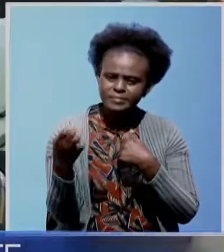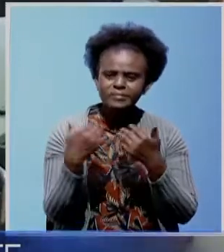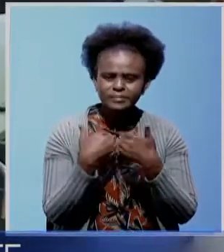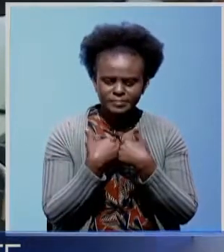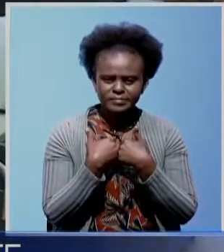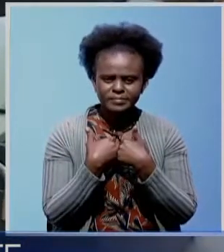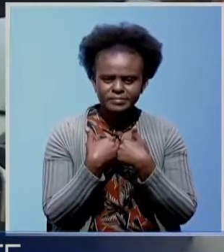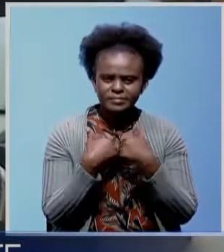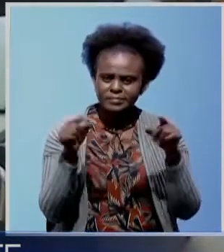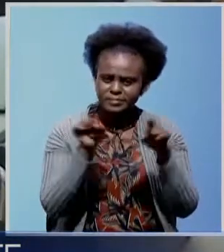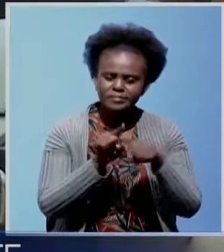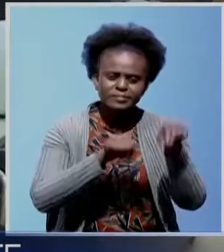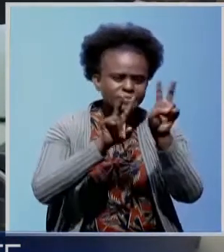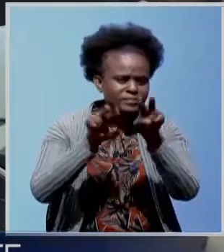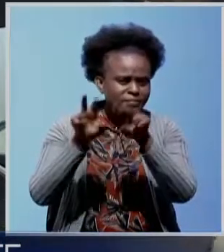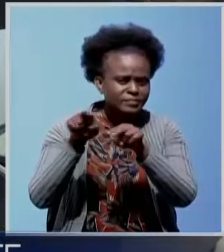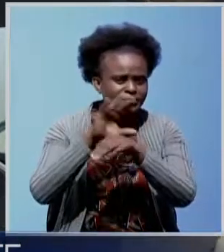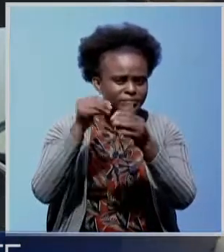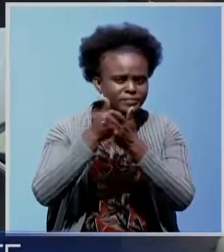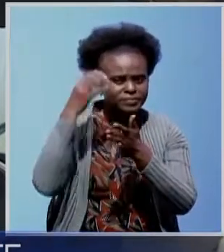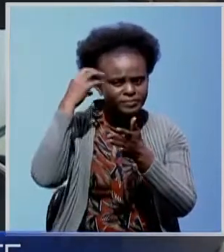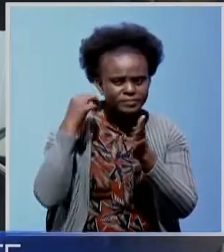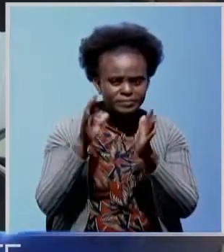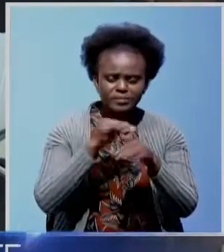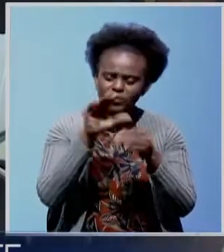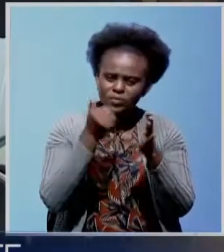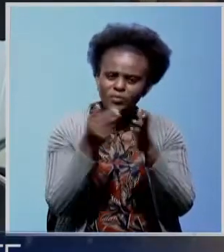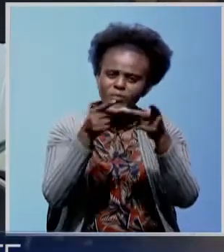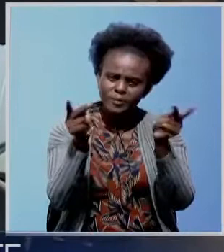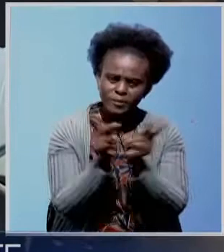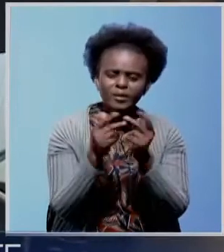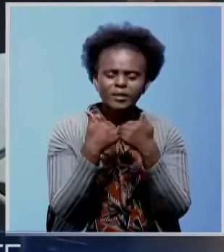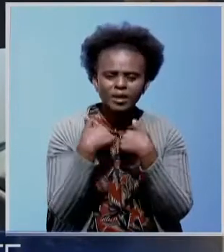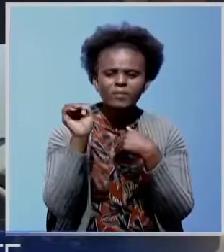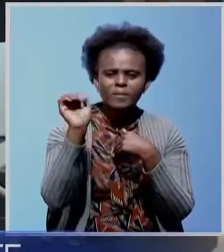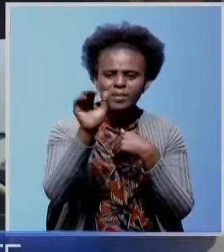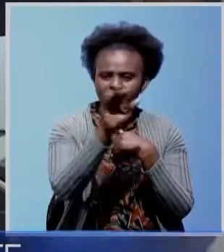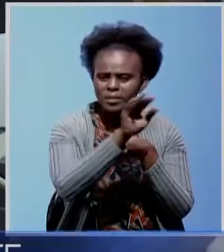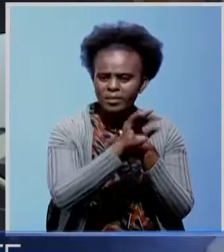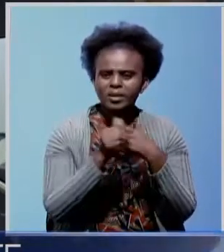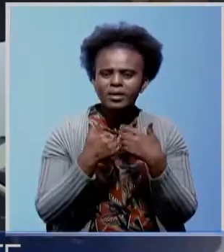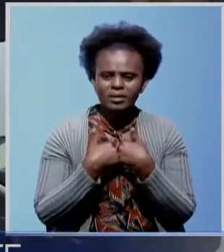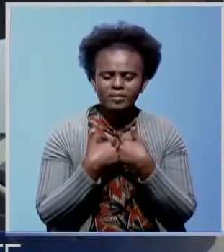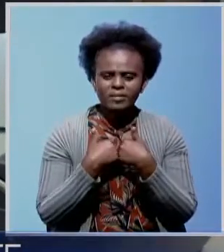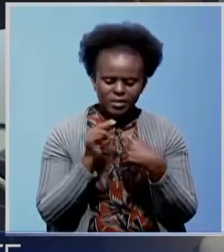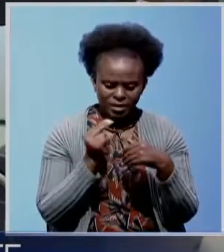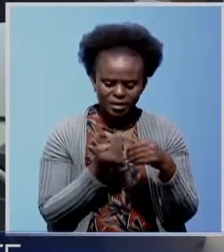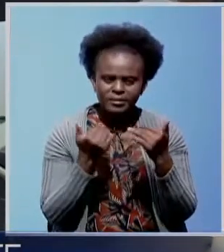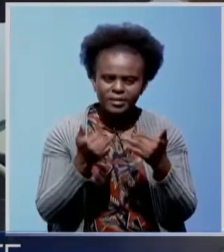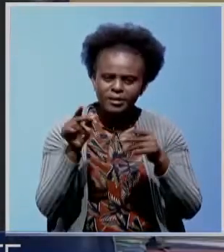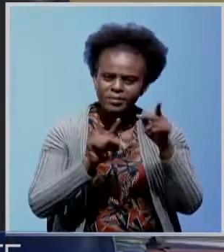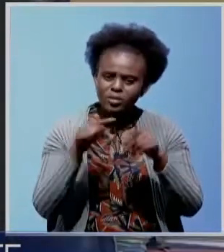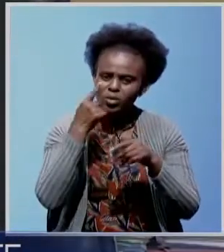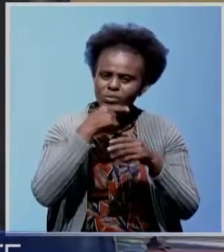whereas inspection officers have been placed in all the polling stations. So our people that